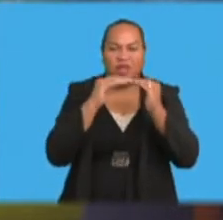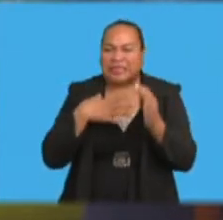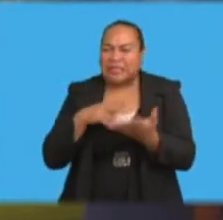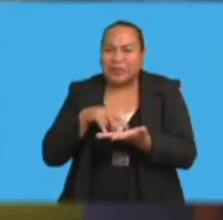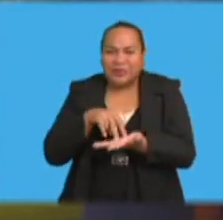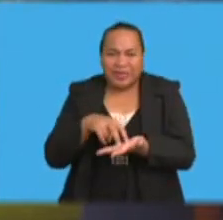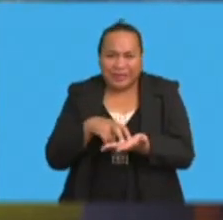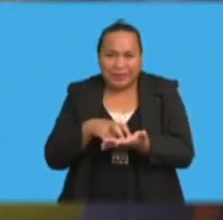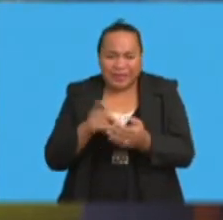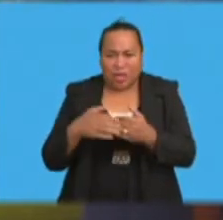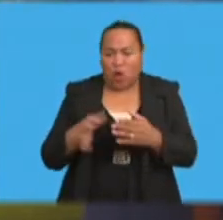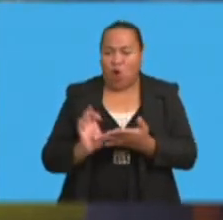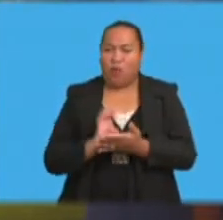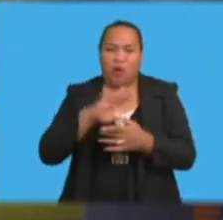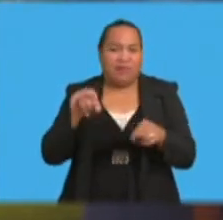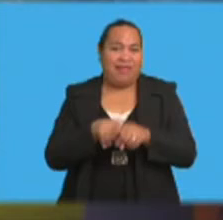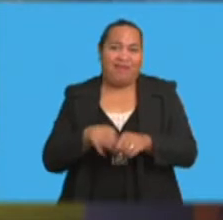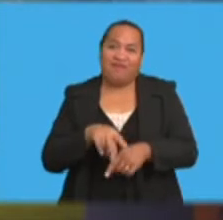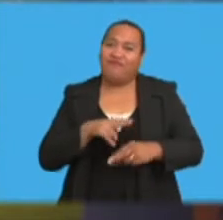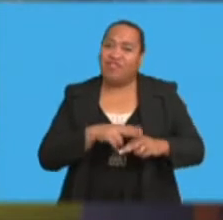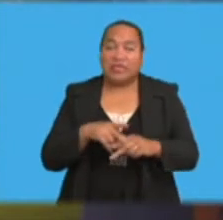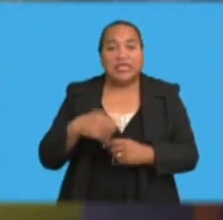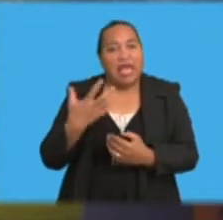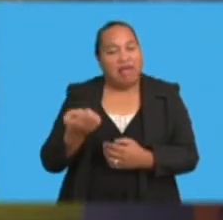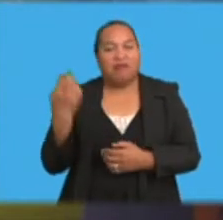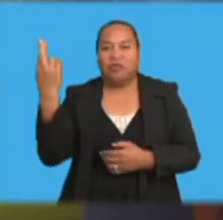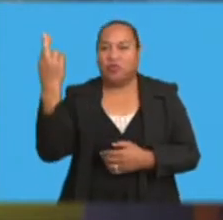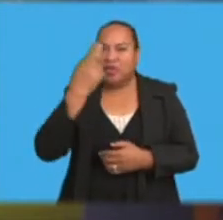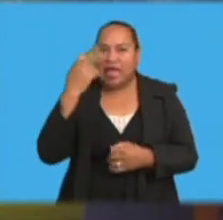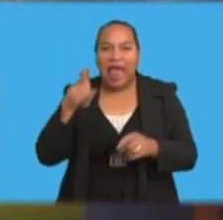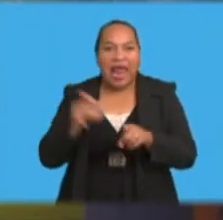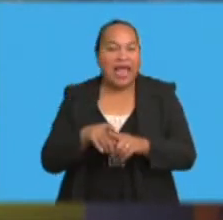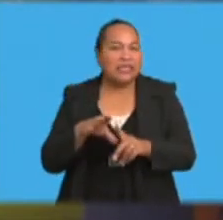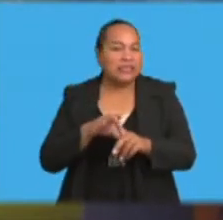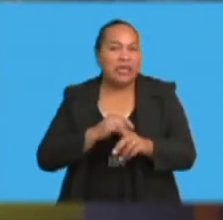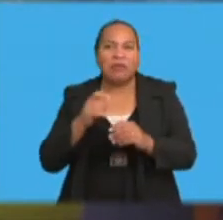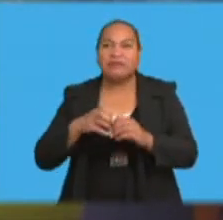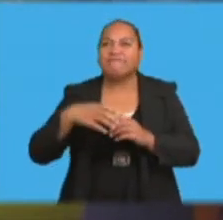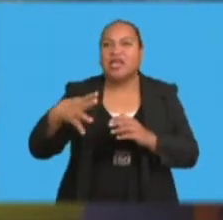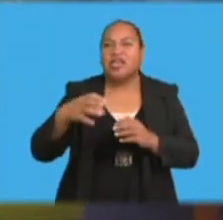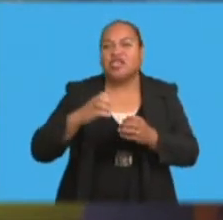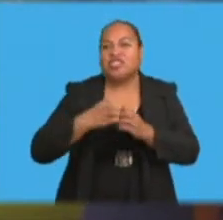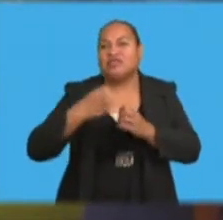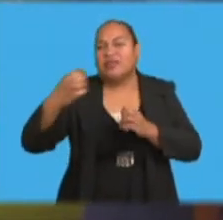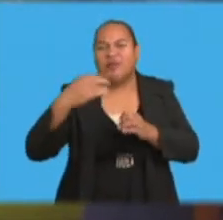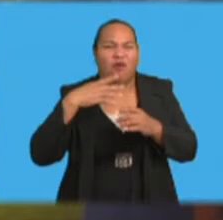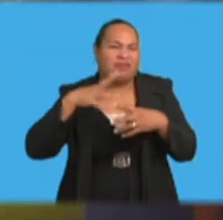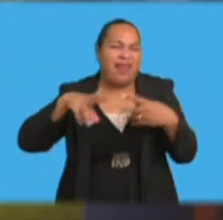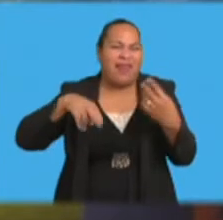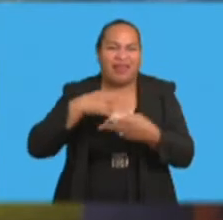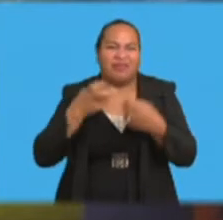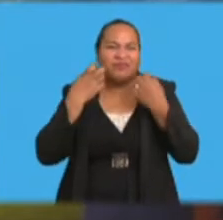a small, open economy like Fiji to risks such as external shocks and natural disasters, the RBF has